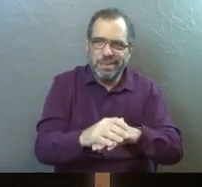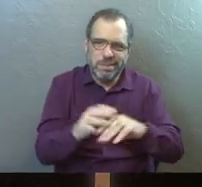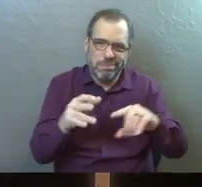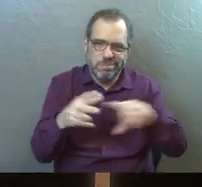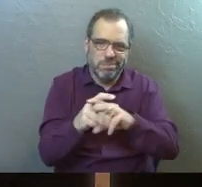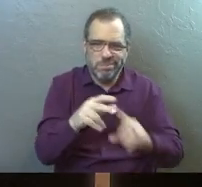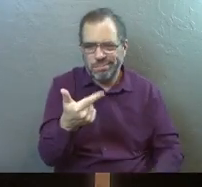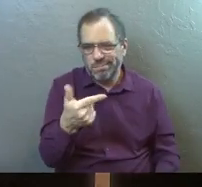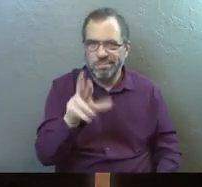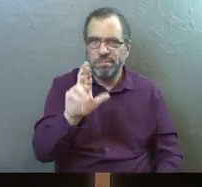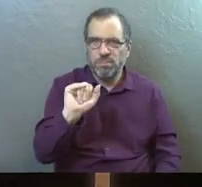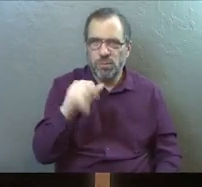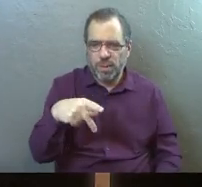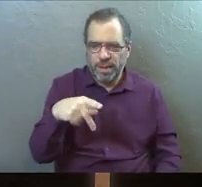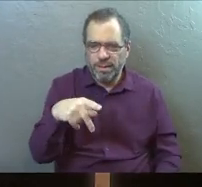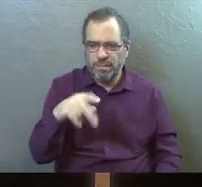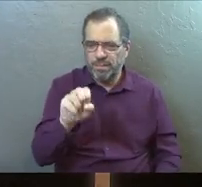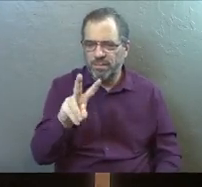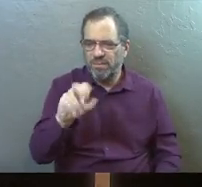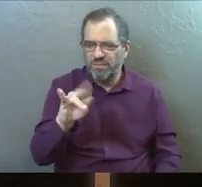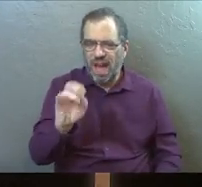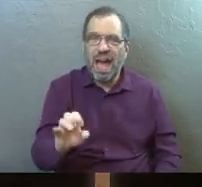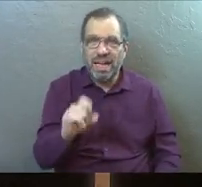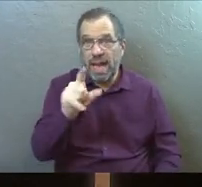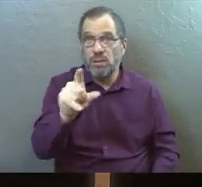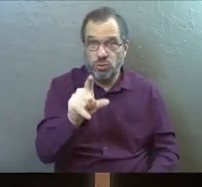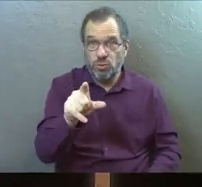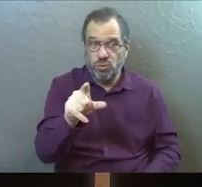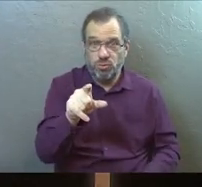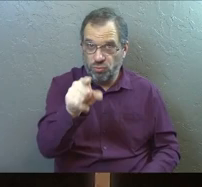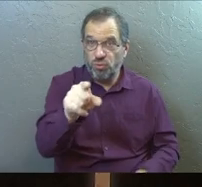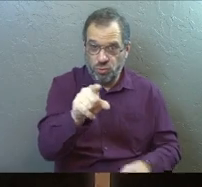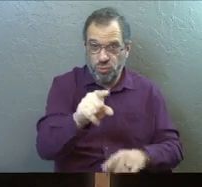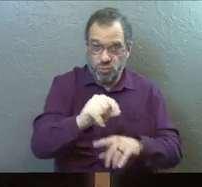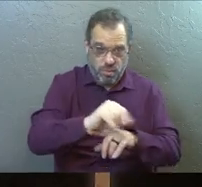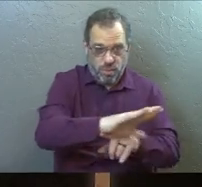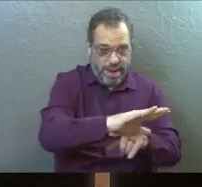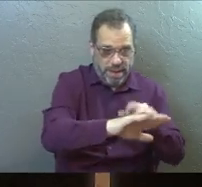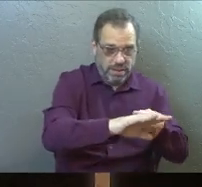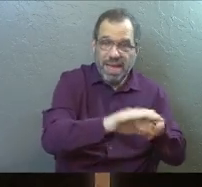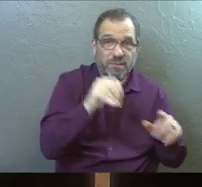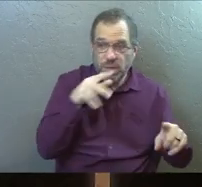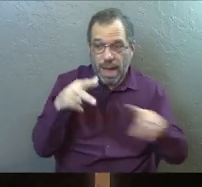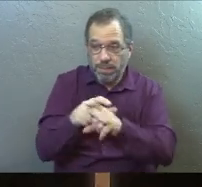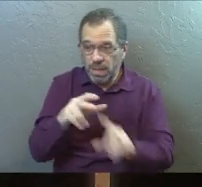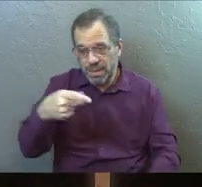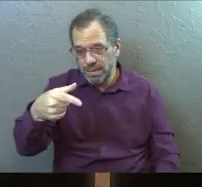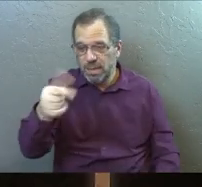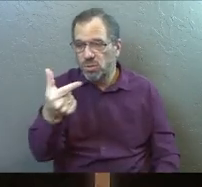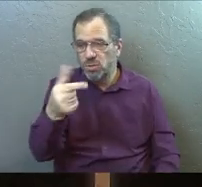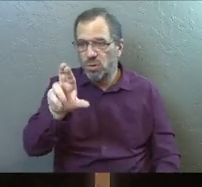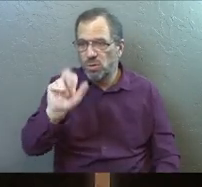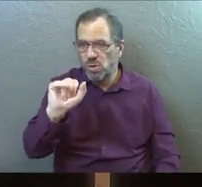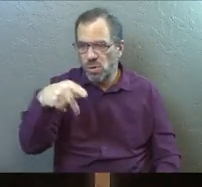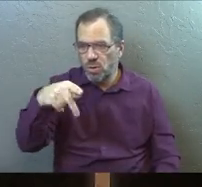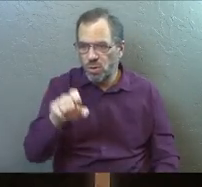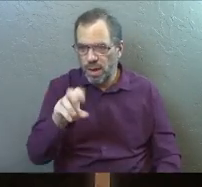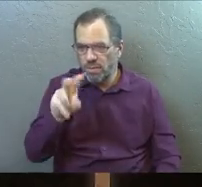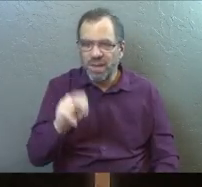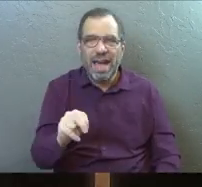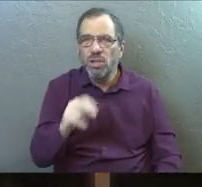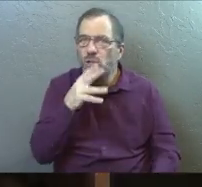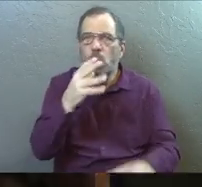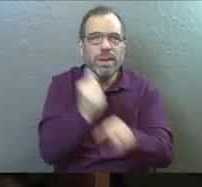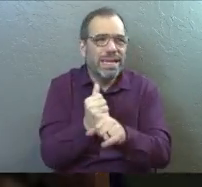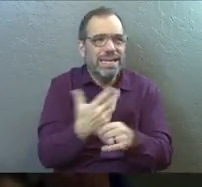grapevine and you're one of the branches. And if you're one of the branches on this grapevine, if you're not plugged into that grapevine, you're not going to get any